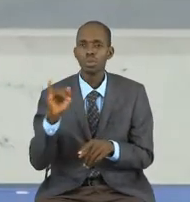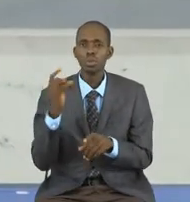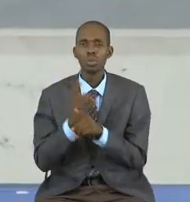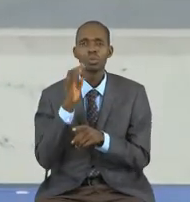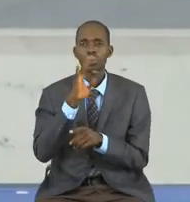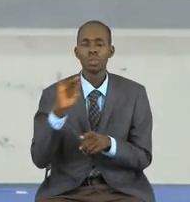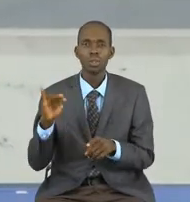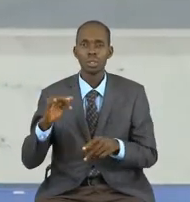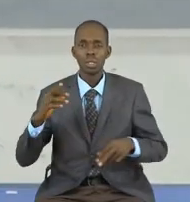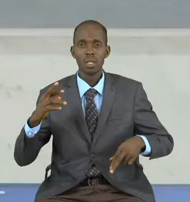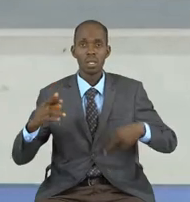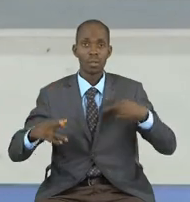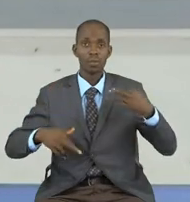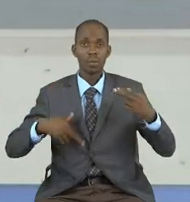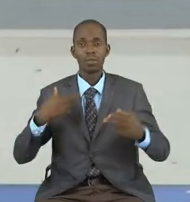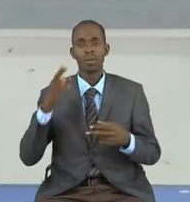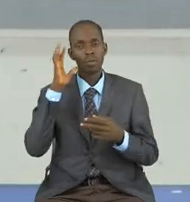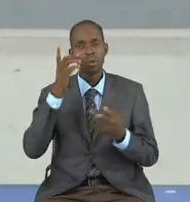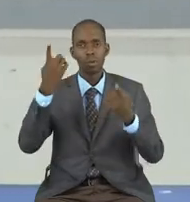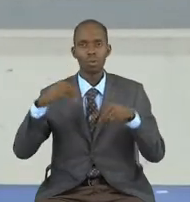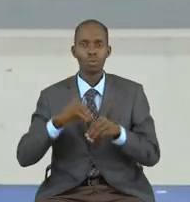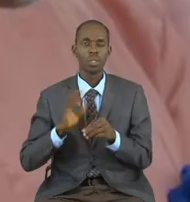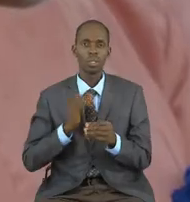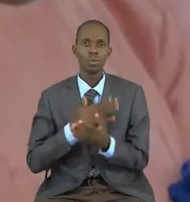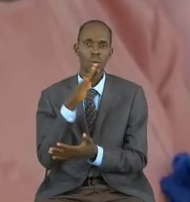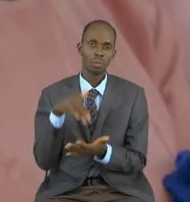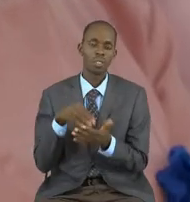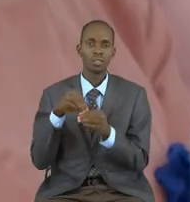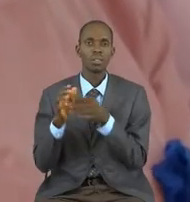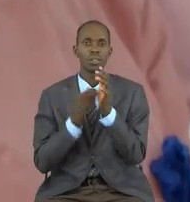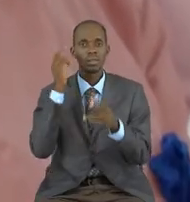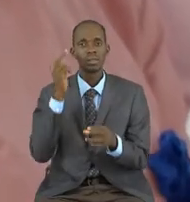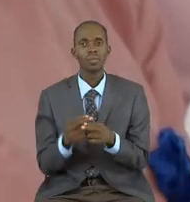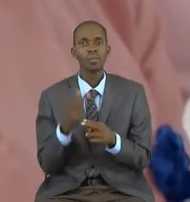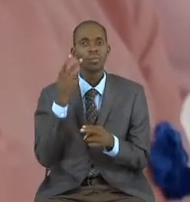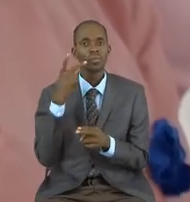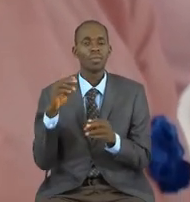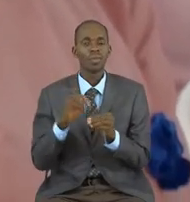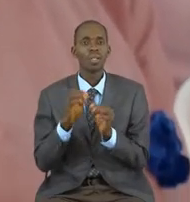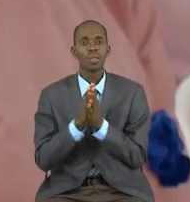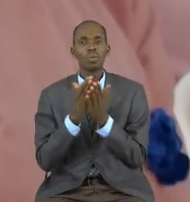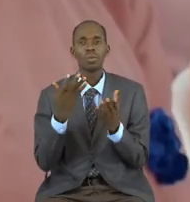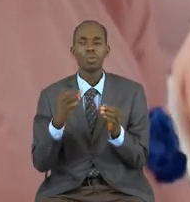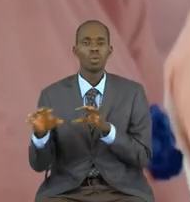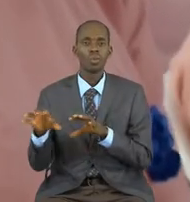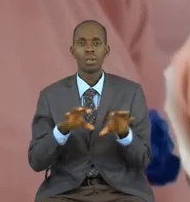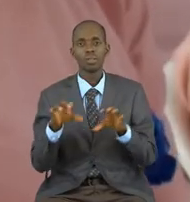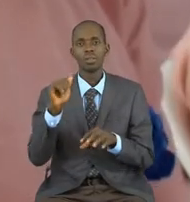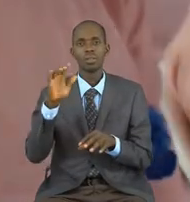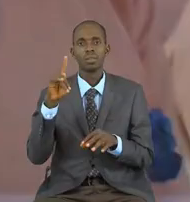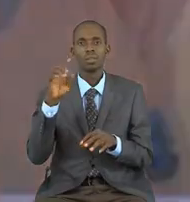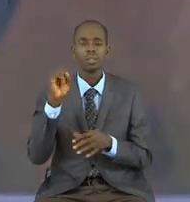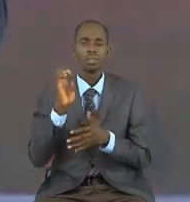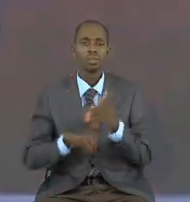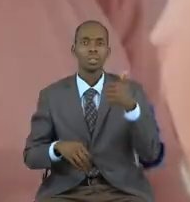will come in our midst in Jesus' name. Amen. Look at Acts chapter 17. I'm looking